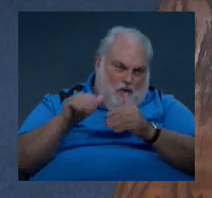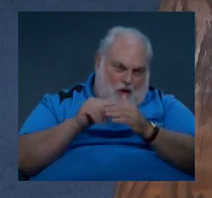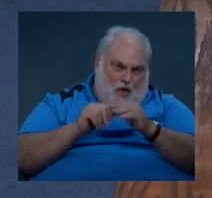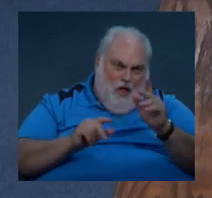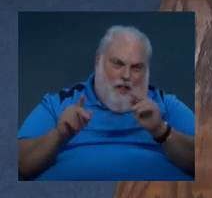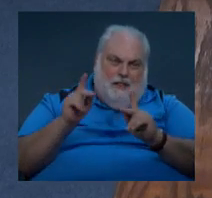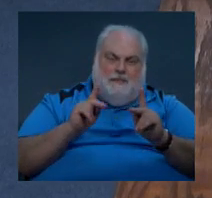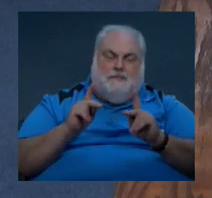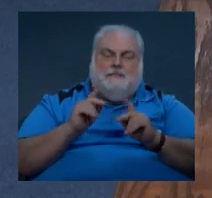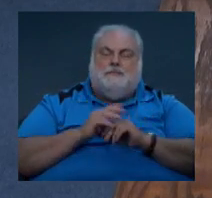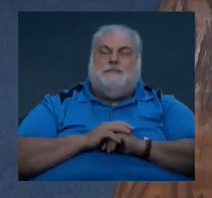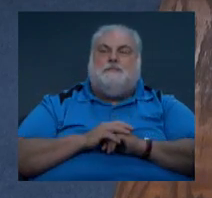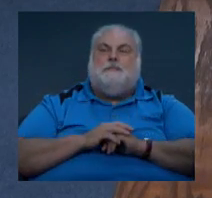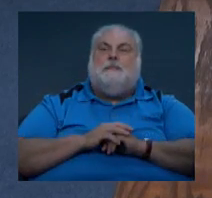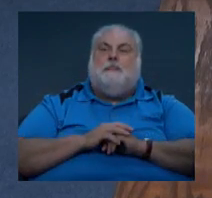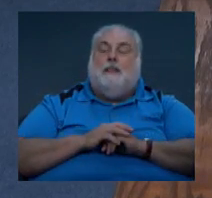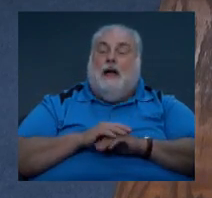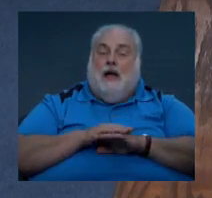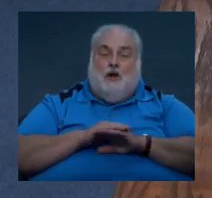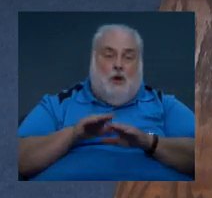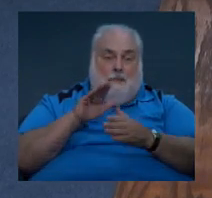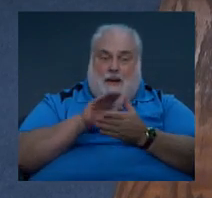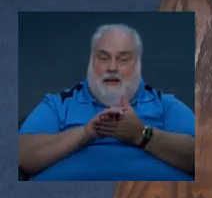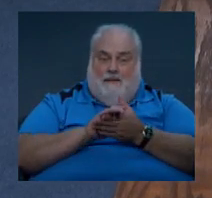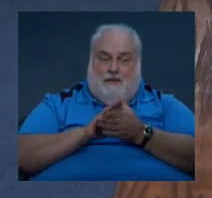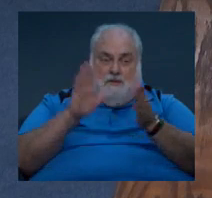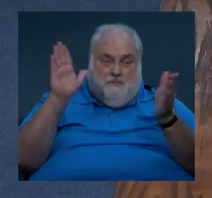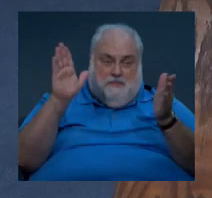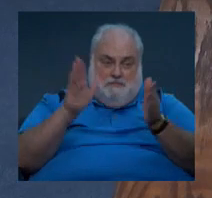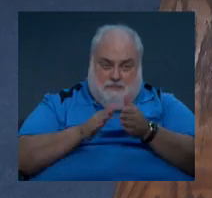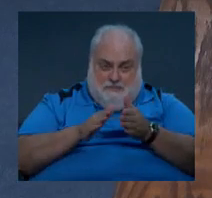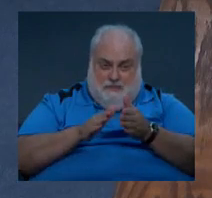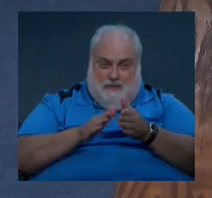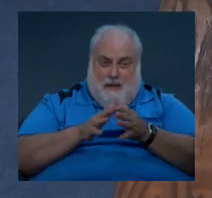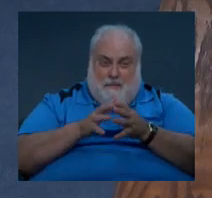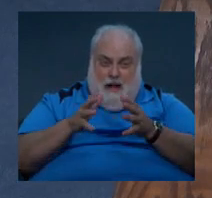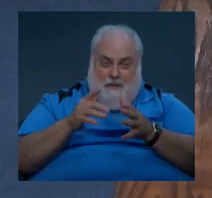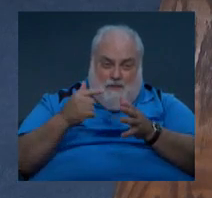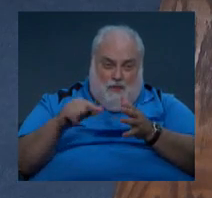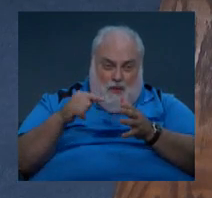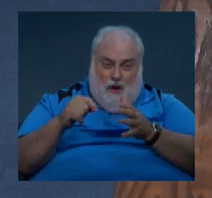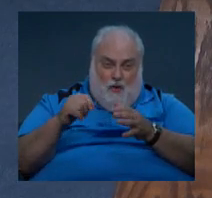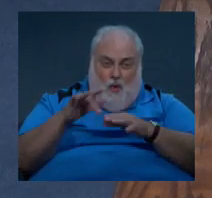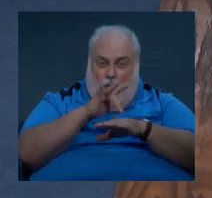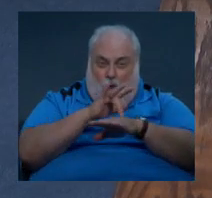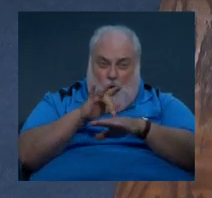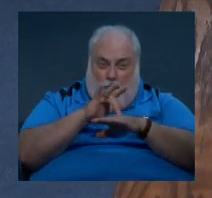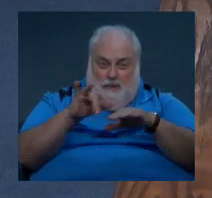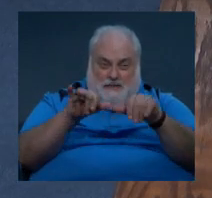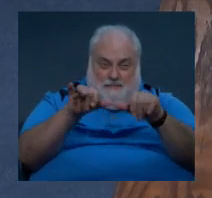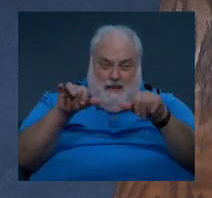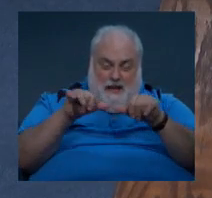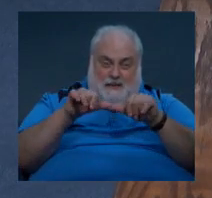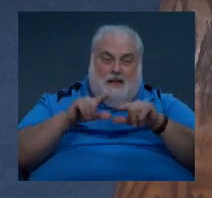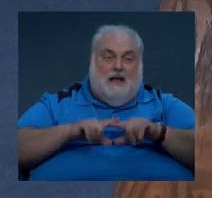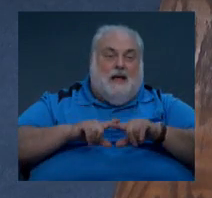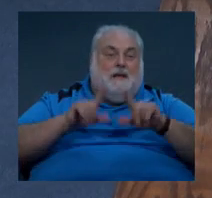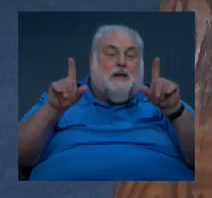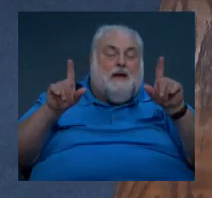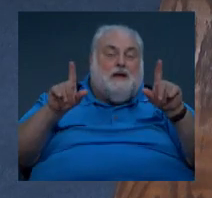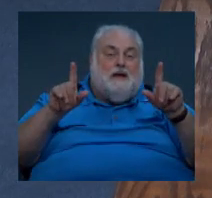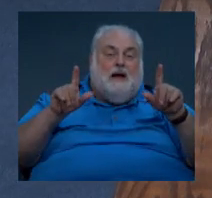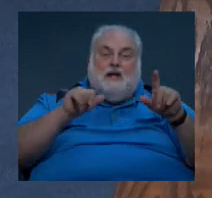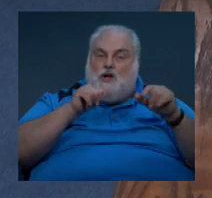I don't believe it should be reduced for the amount of green or open space. However, I do not